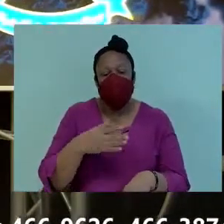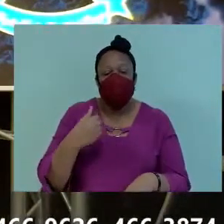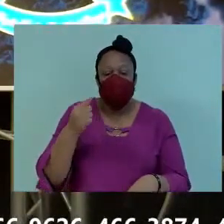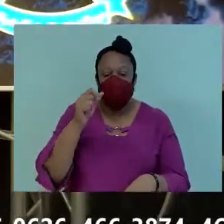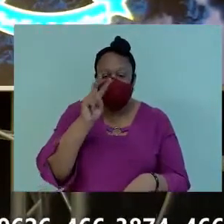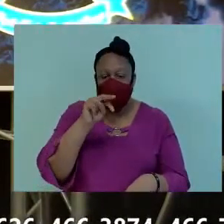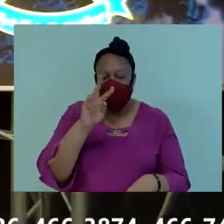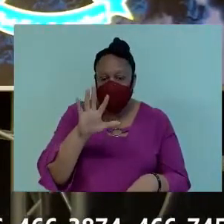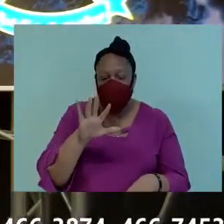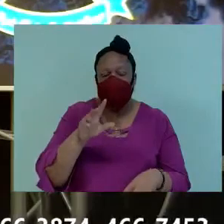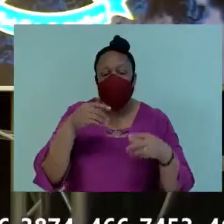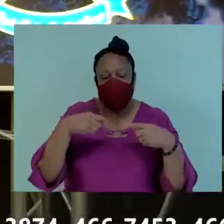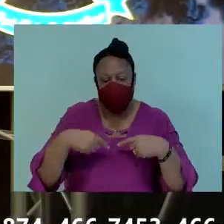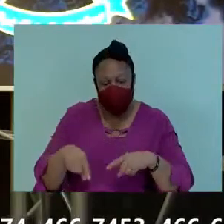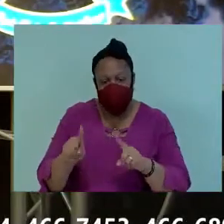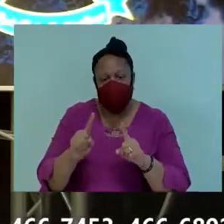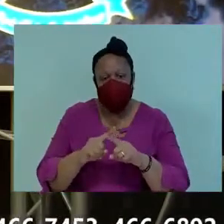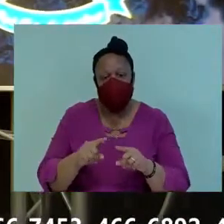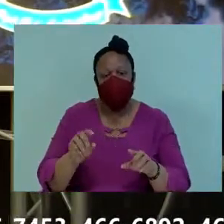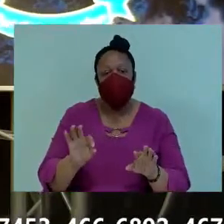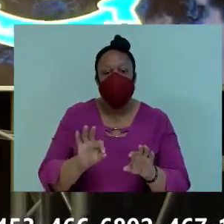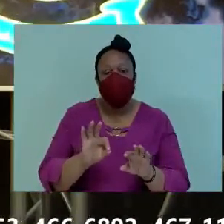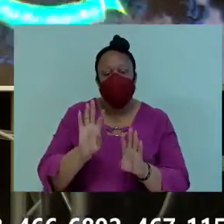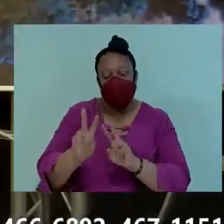other technical personnel.